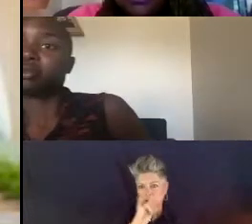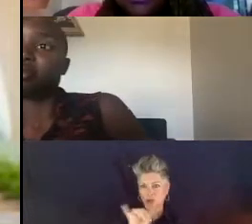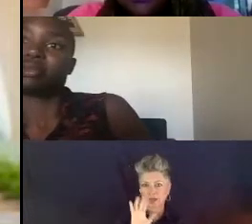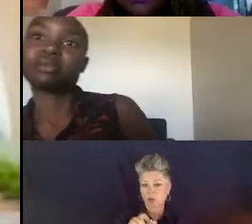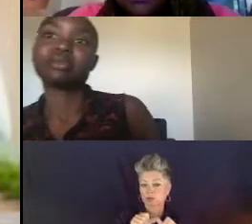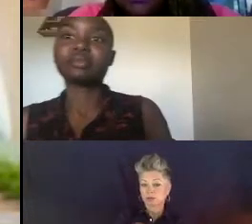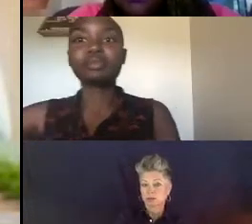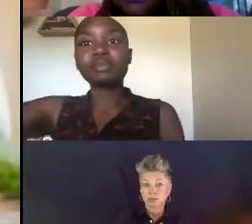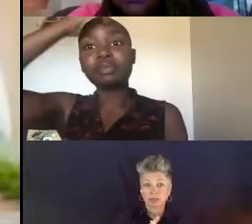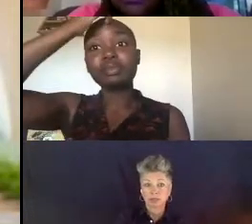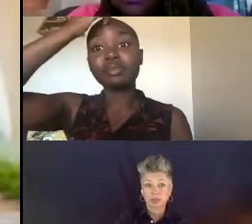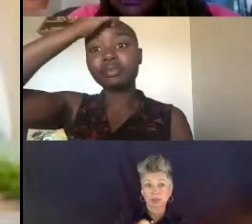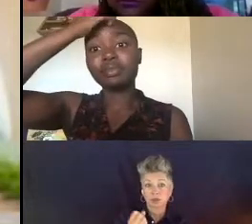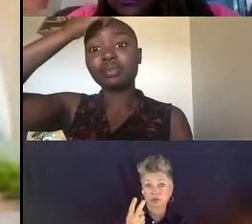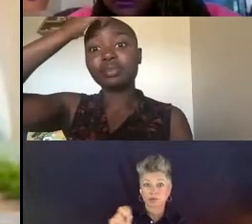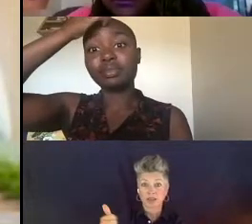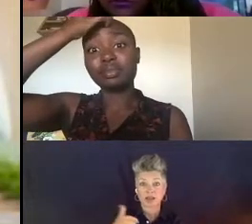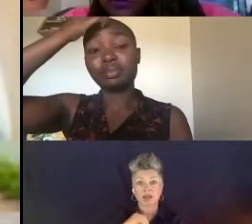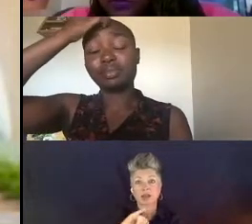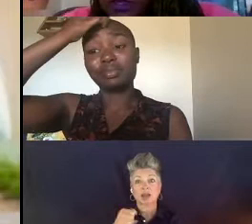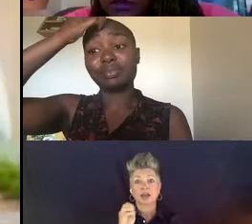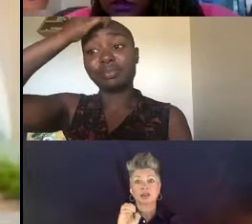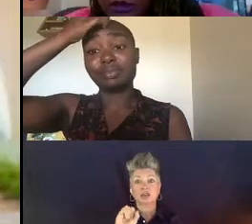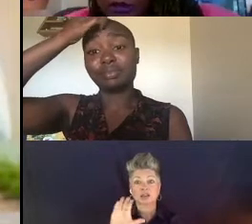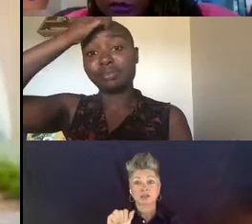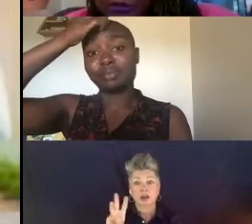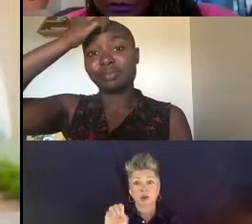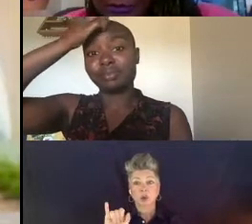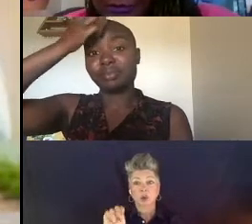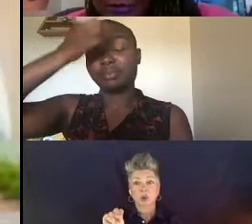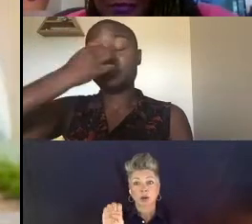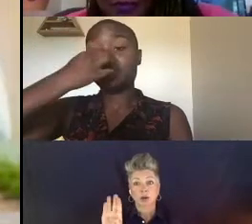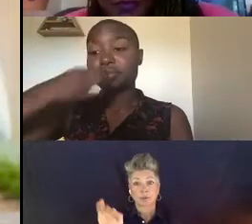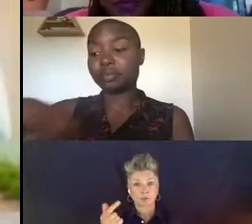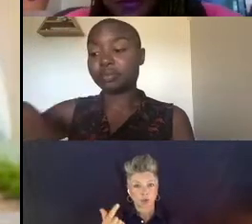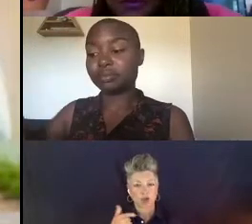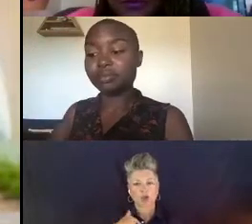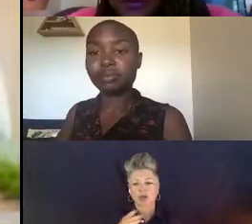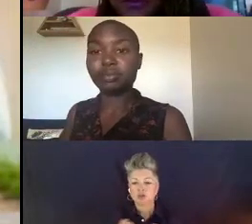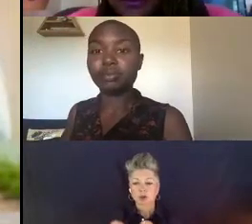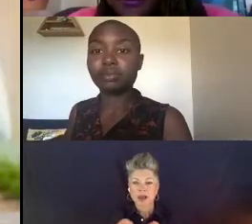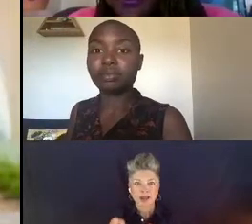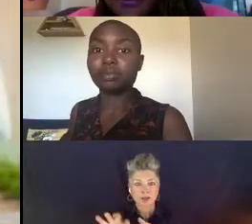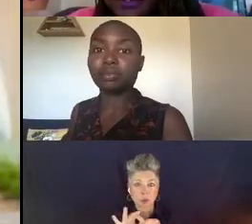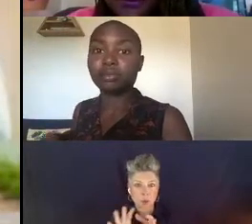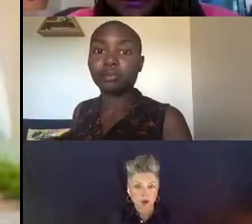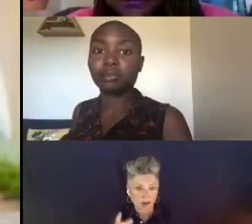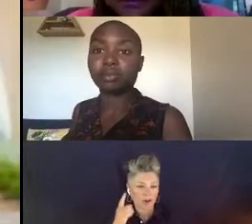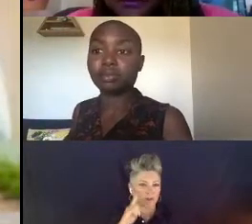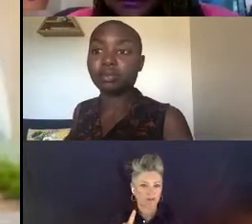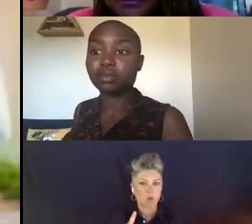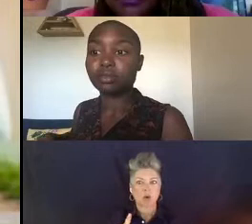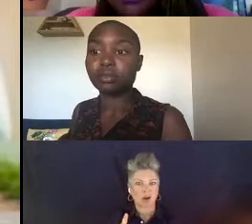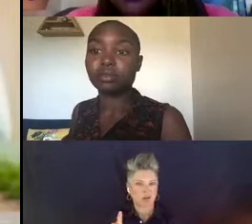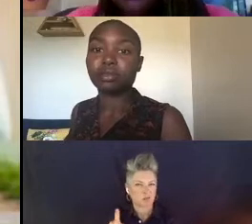12:10. I'm Jessica Weinberg. I'm the Trails Coordinator for Milwaukee County Parks. I'm a white woman wearing a blue